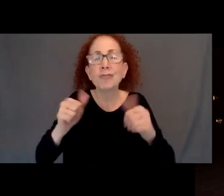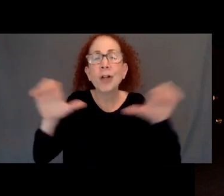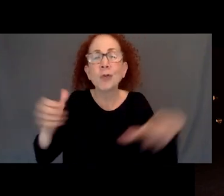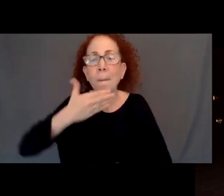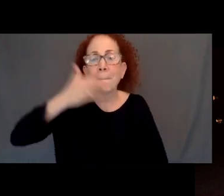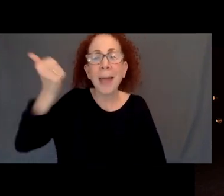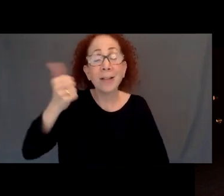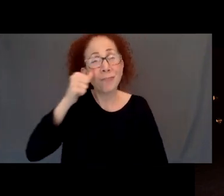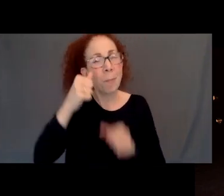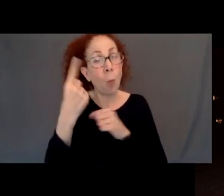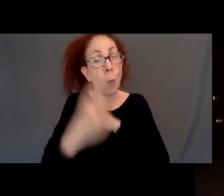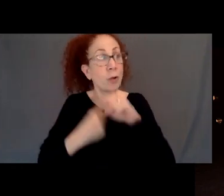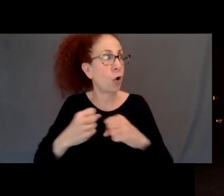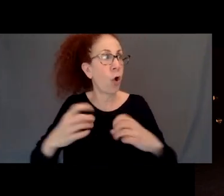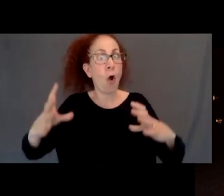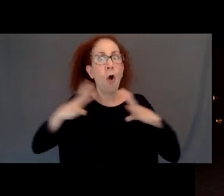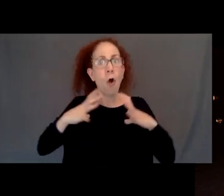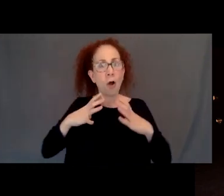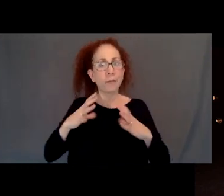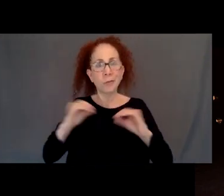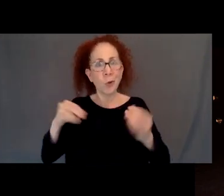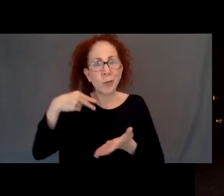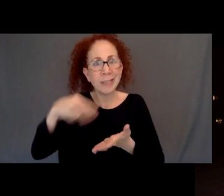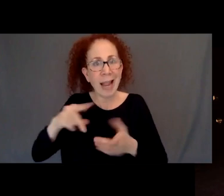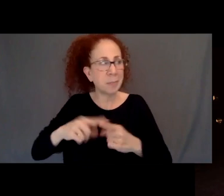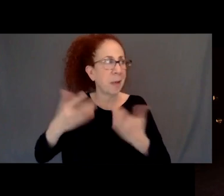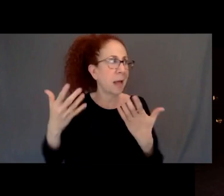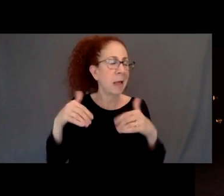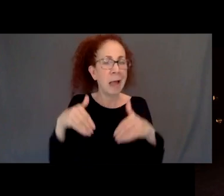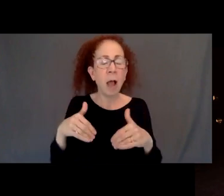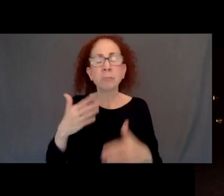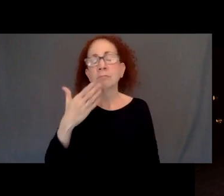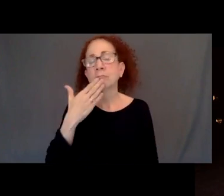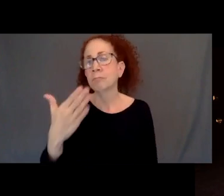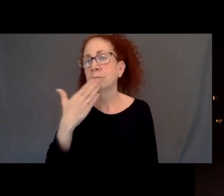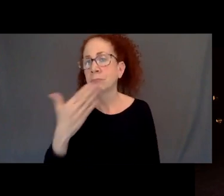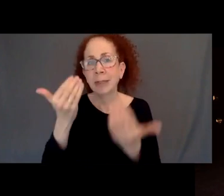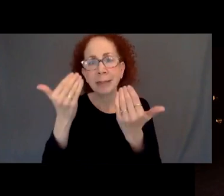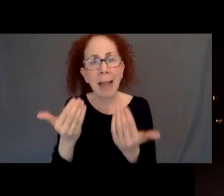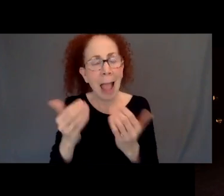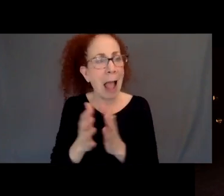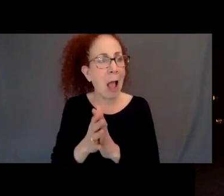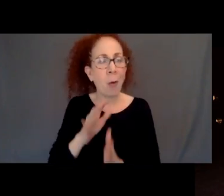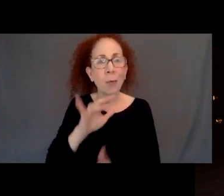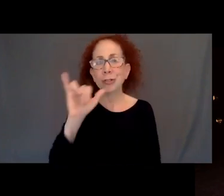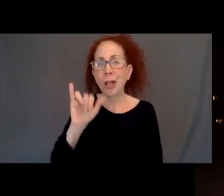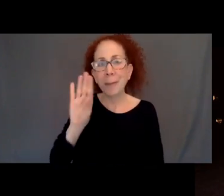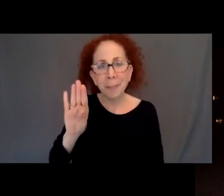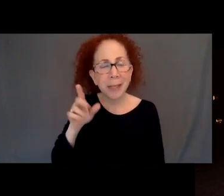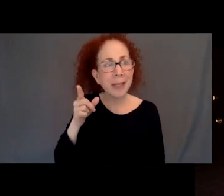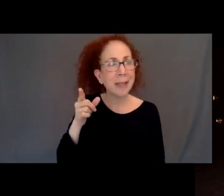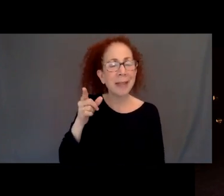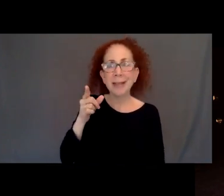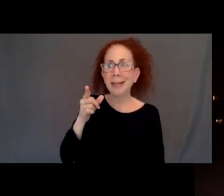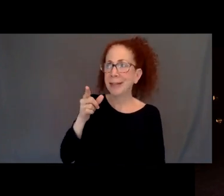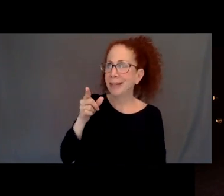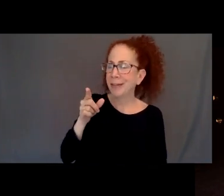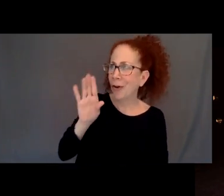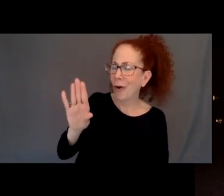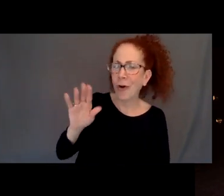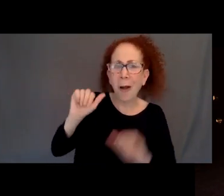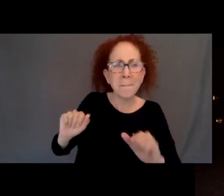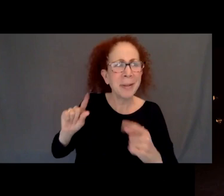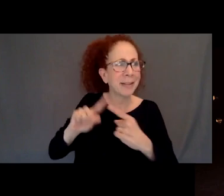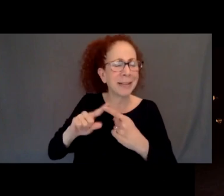took so much time off from dance at the time. But I'm just so thankful for just JB and her ability